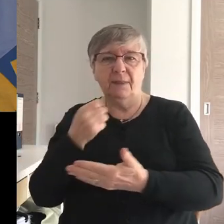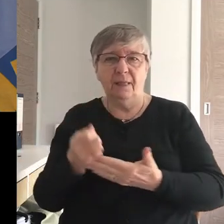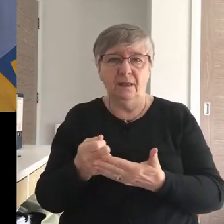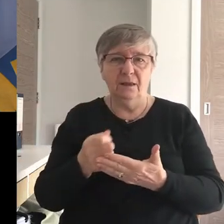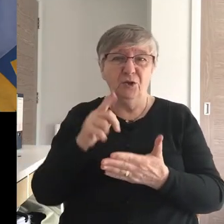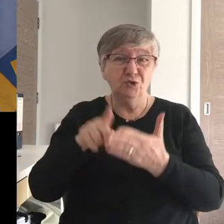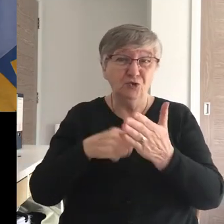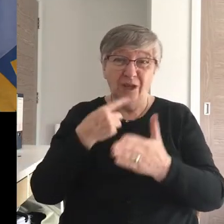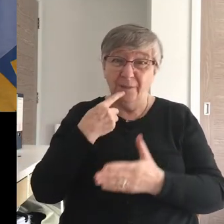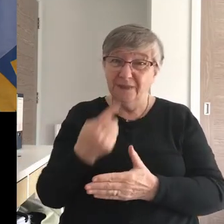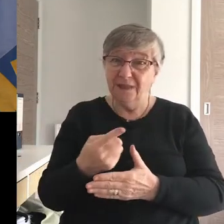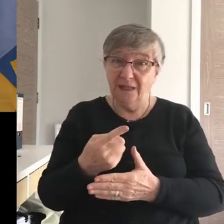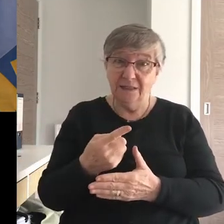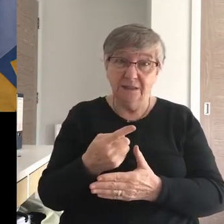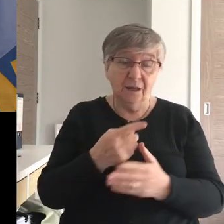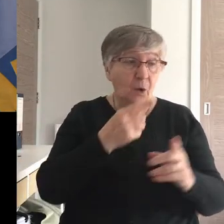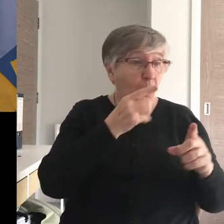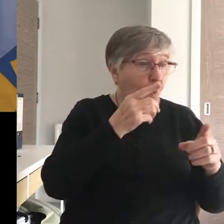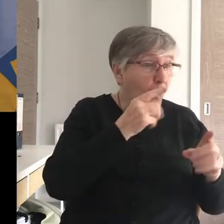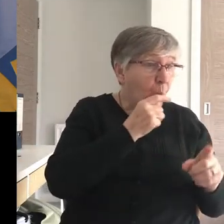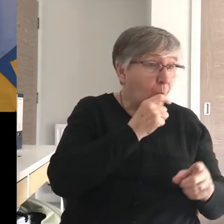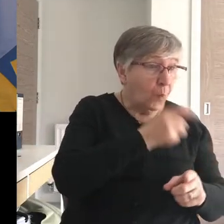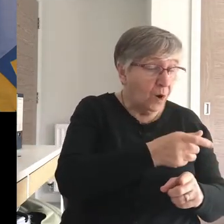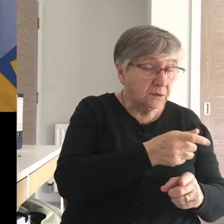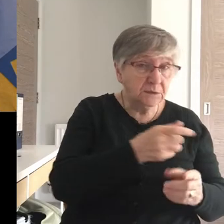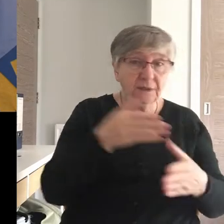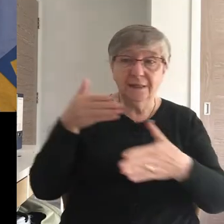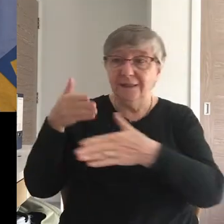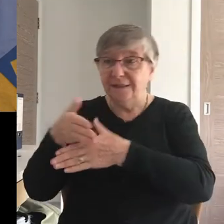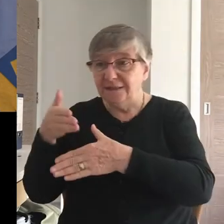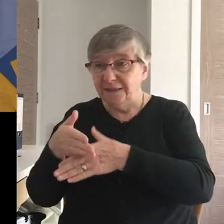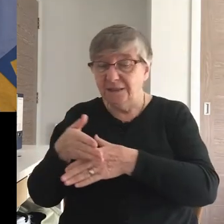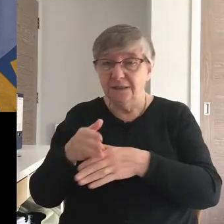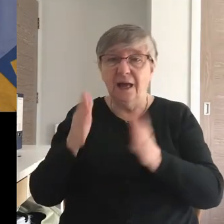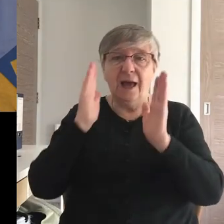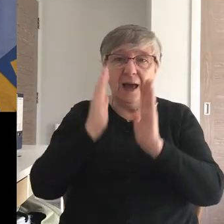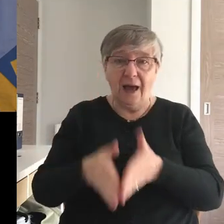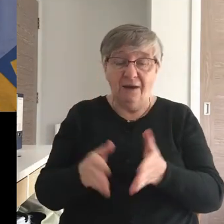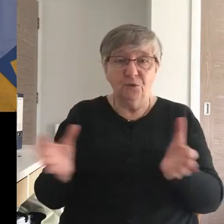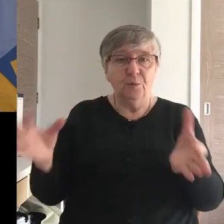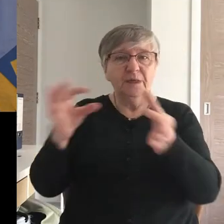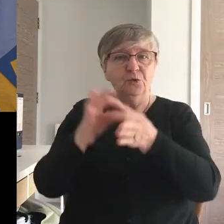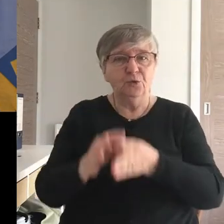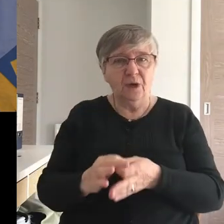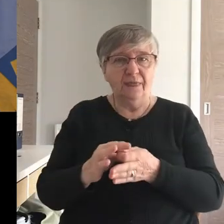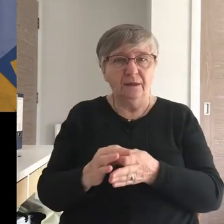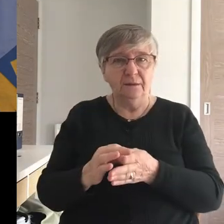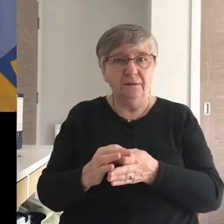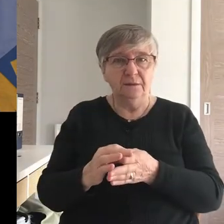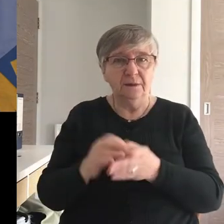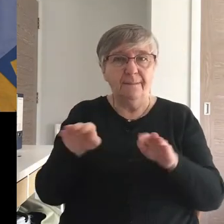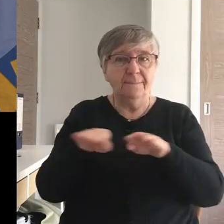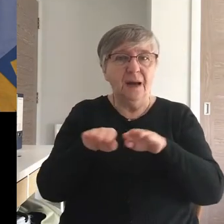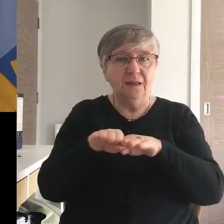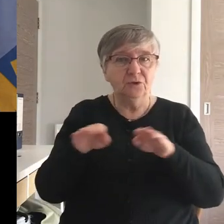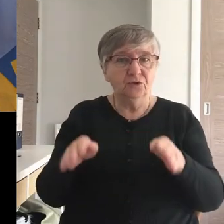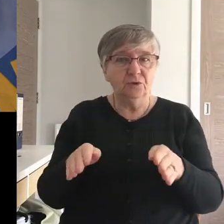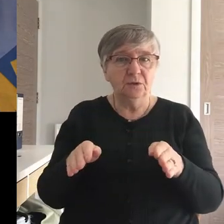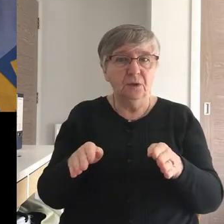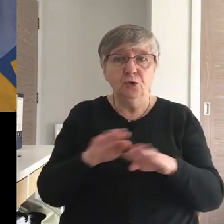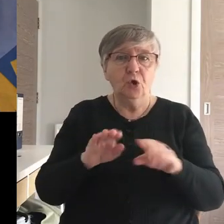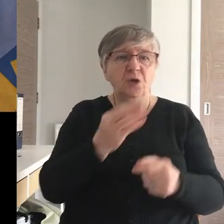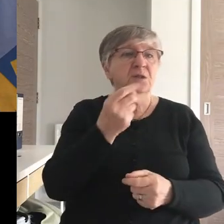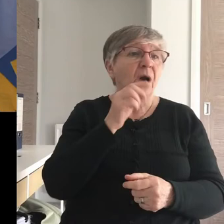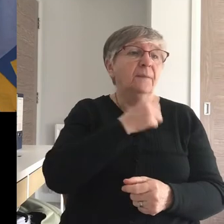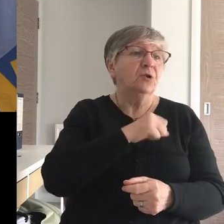James' point is that words and deeds need to go together. What we believe and how we live have to match up. It's not that there are